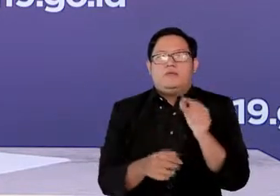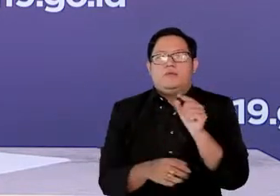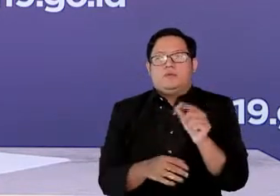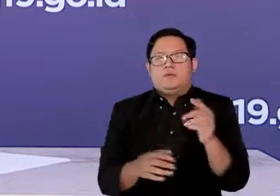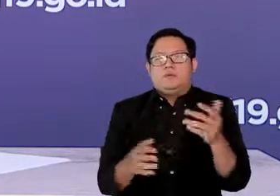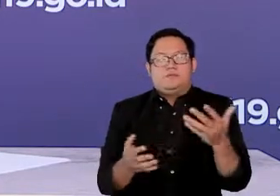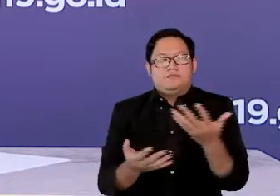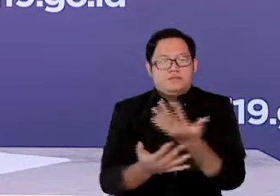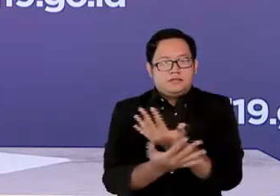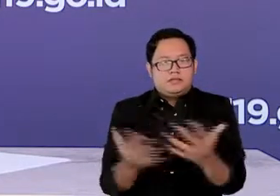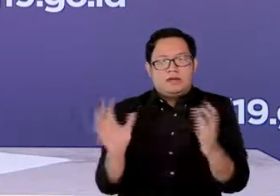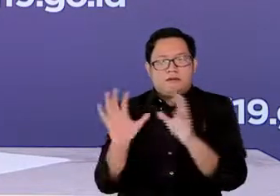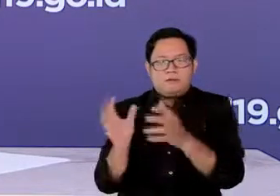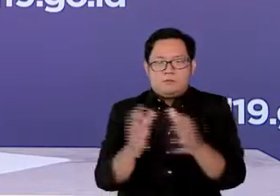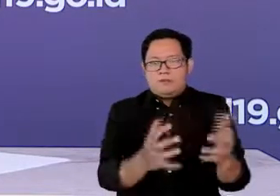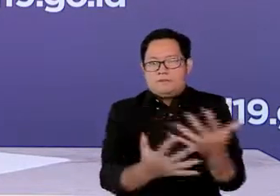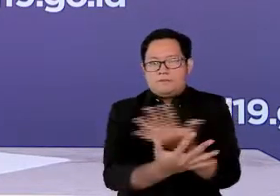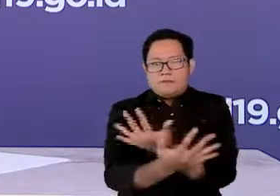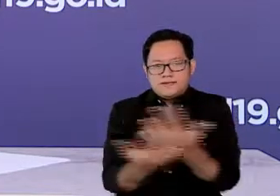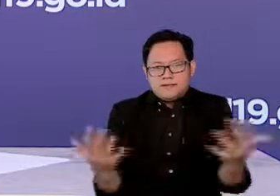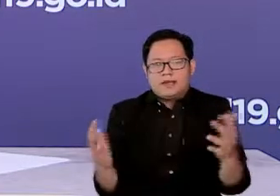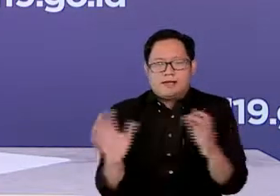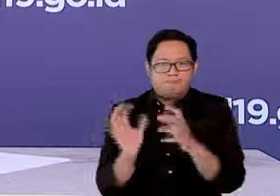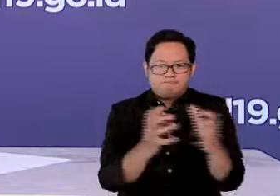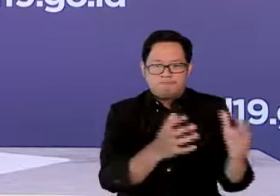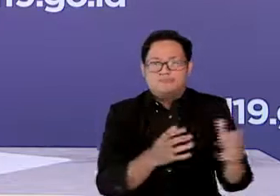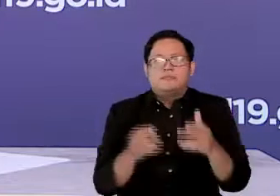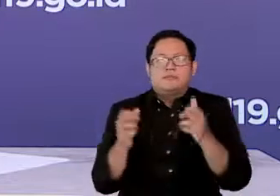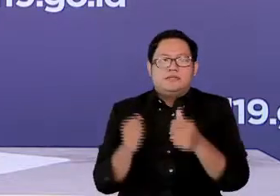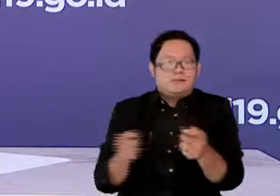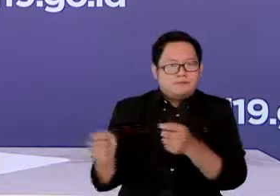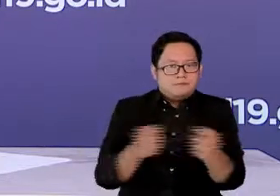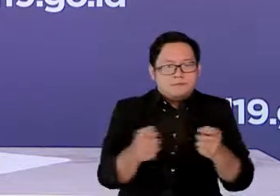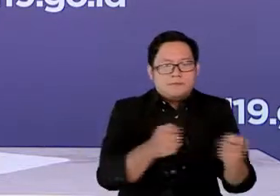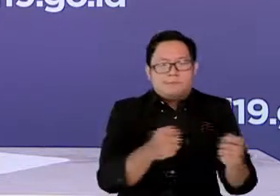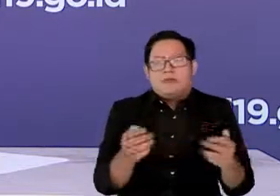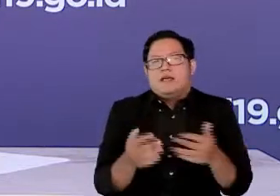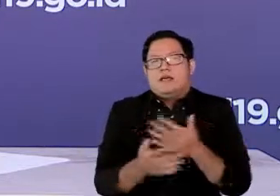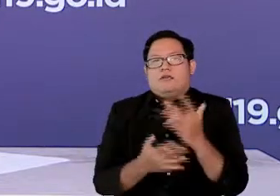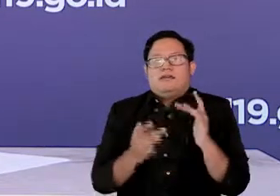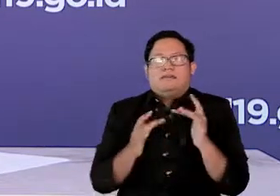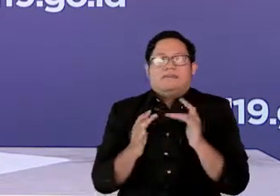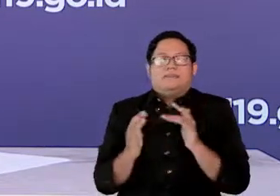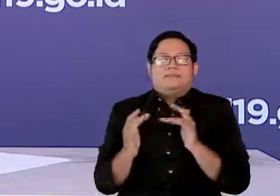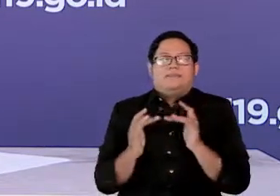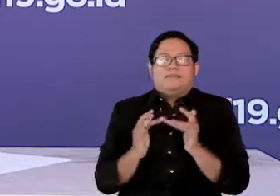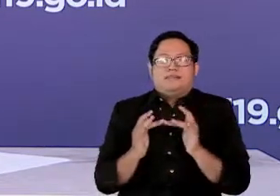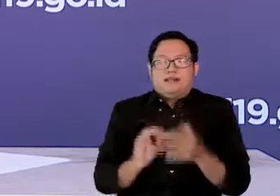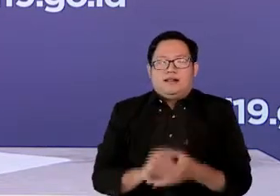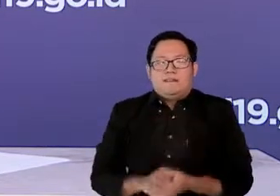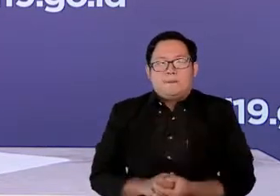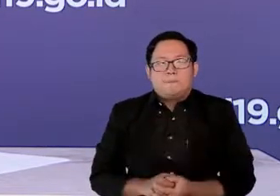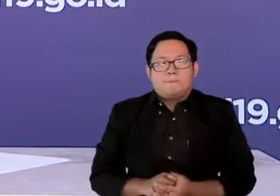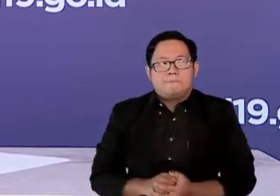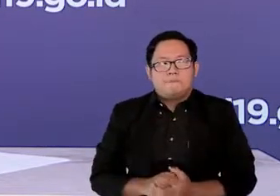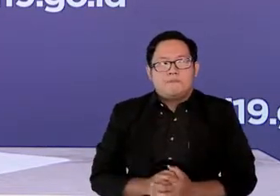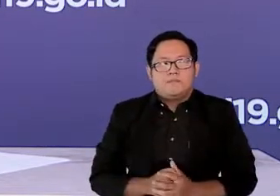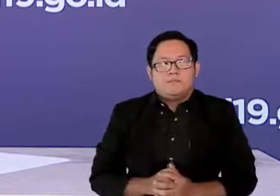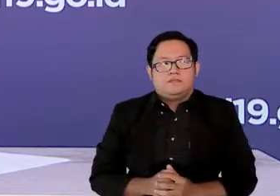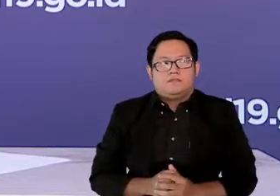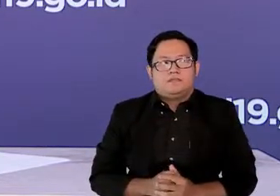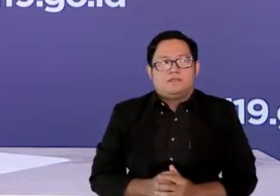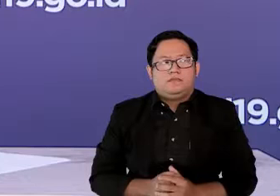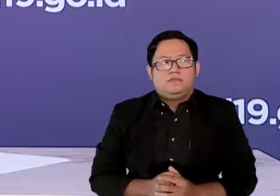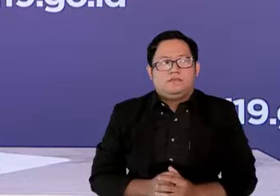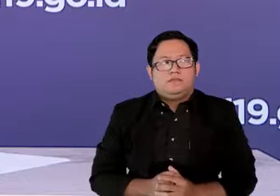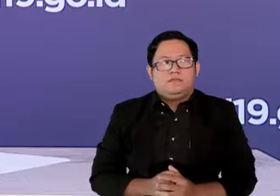more efficient control. The Indonesian Food and Drug Agency has also provided an emergency use of